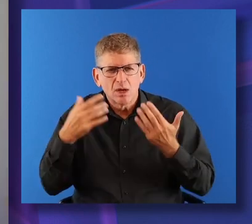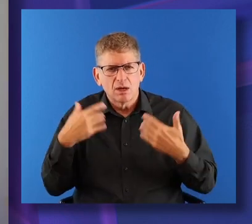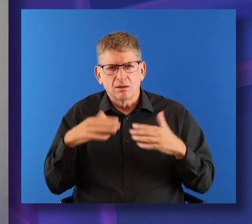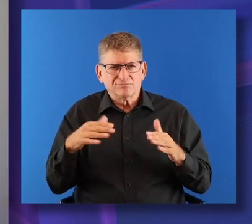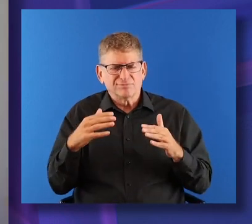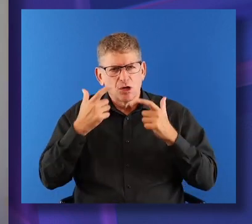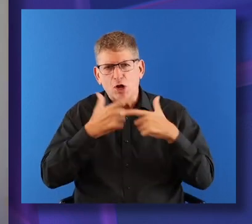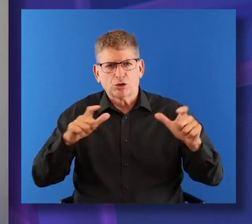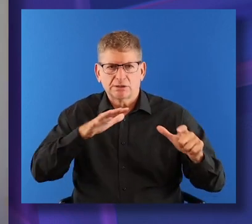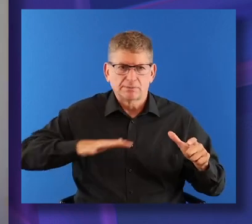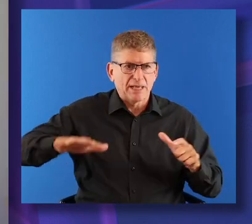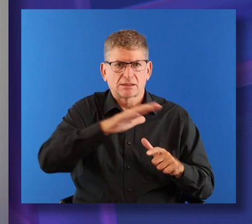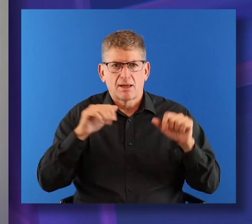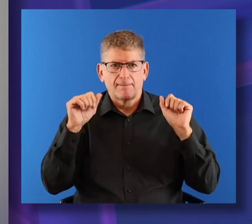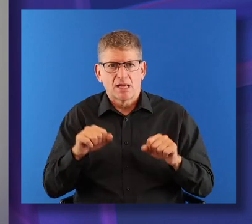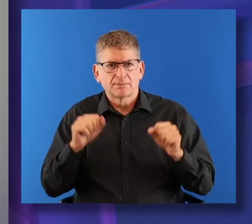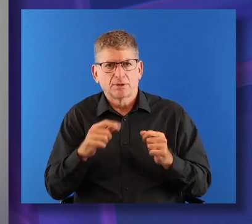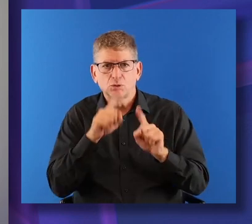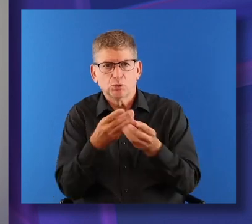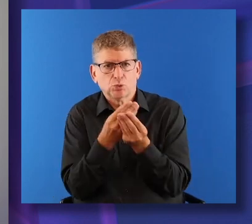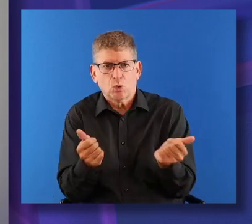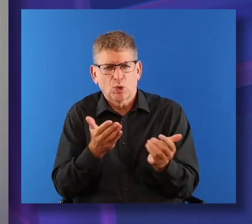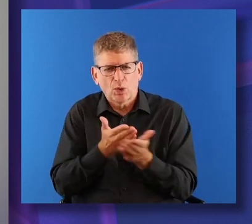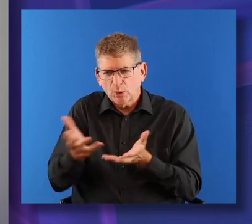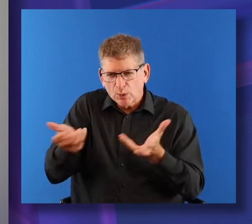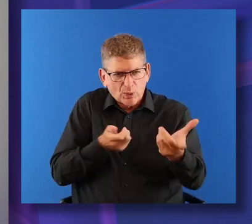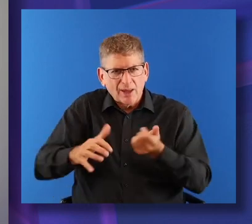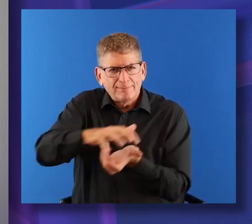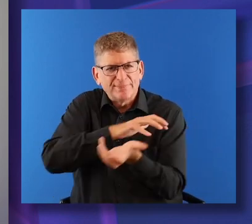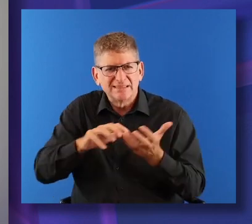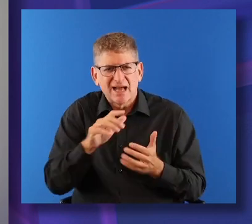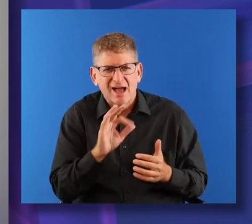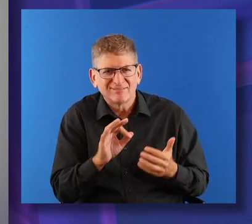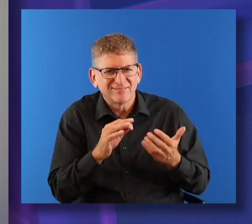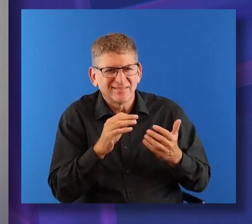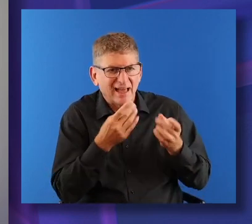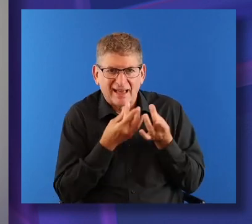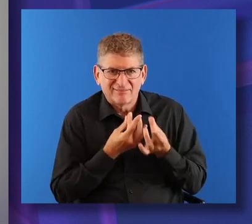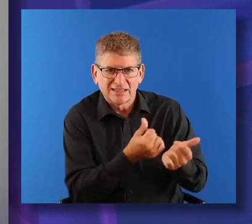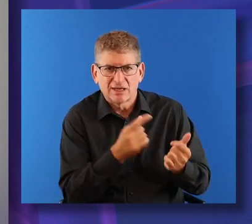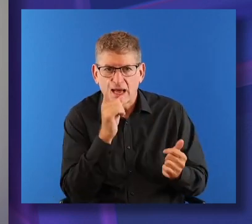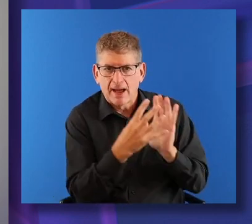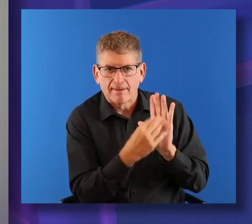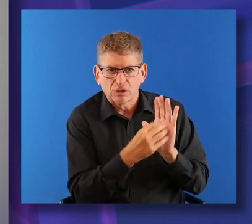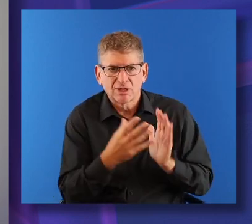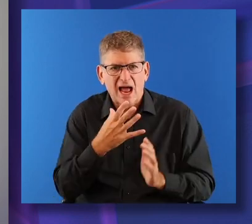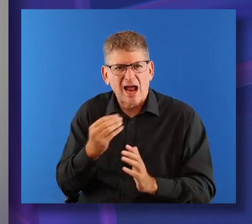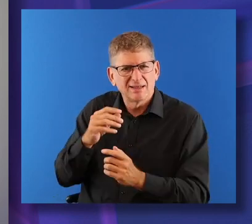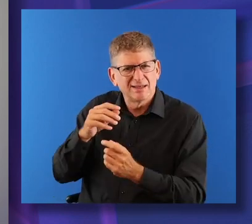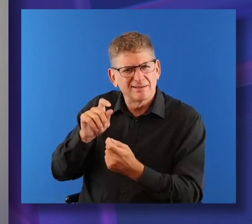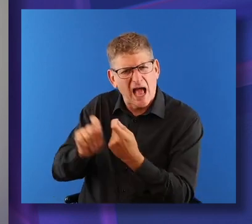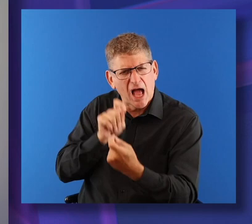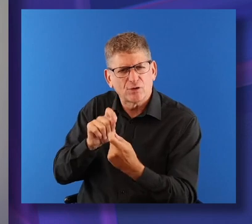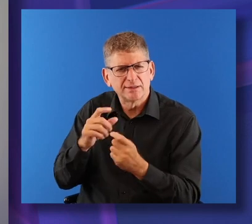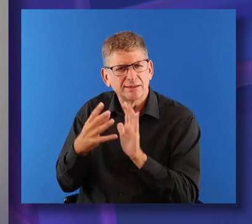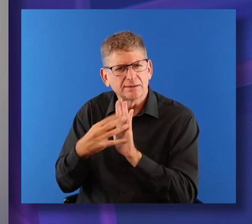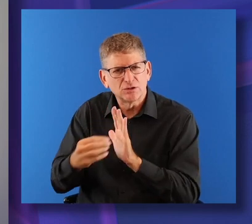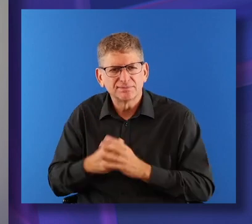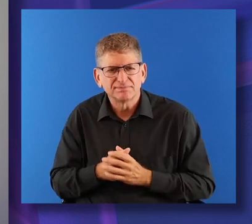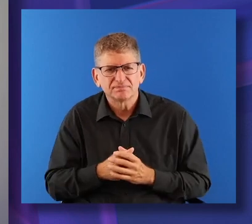combinatorically large space of possible solutions through a mix of efficient emulation, an expensive but accurate